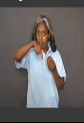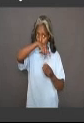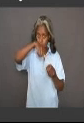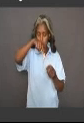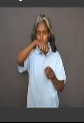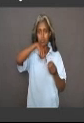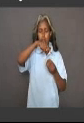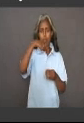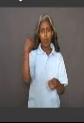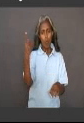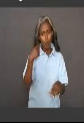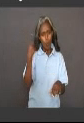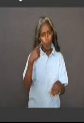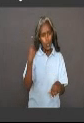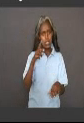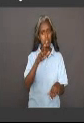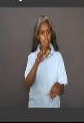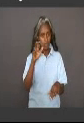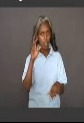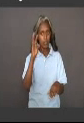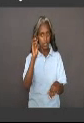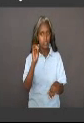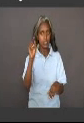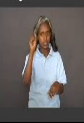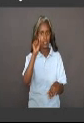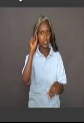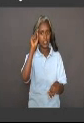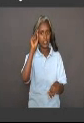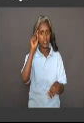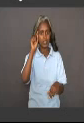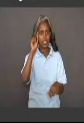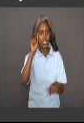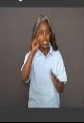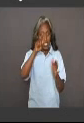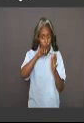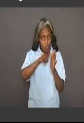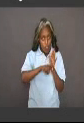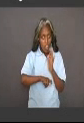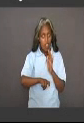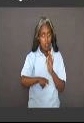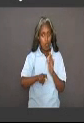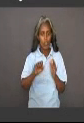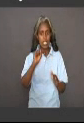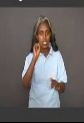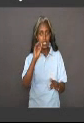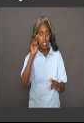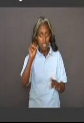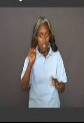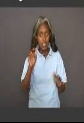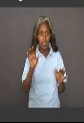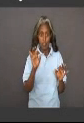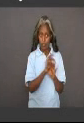is always 360 degrees, the values of the sine